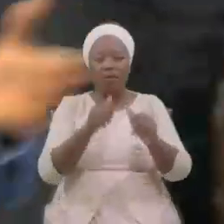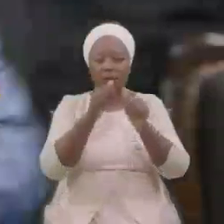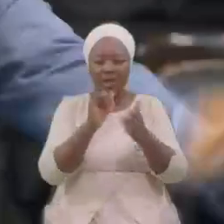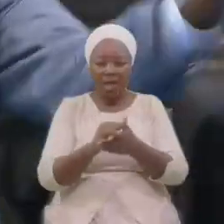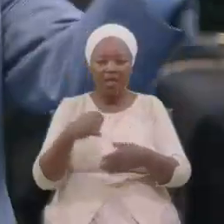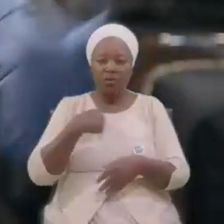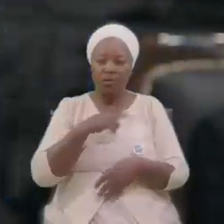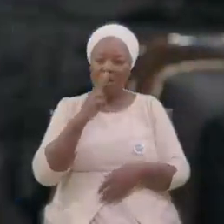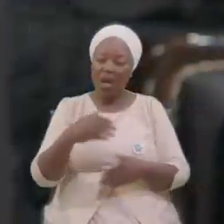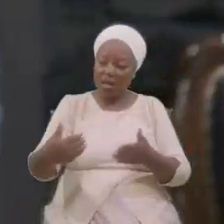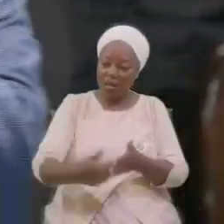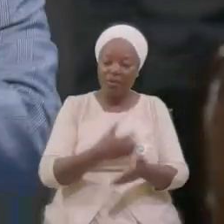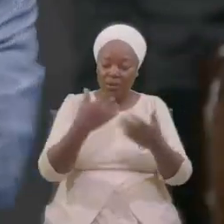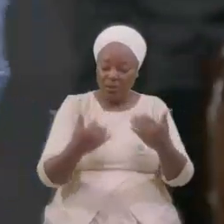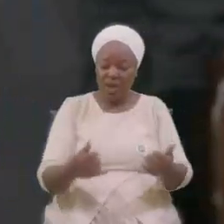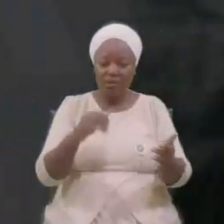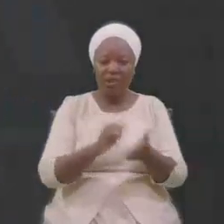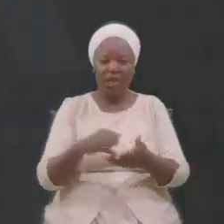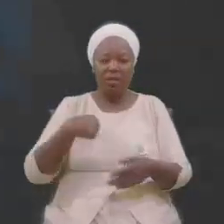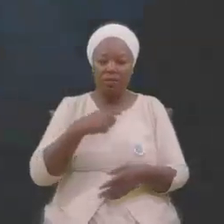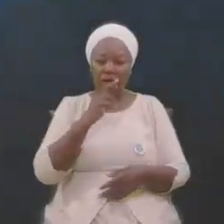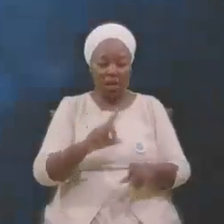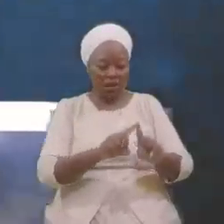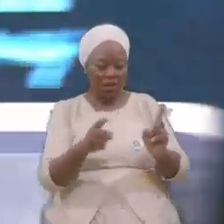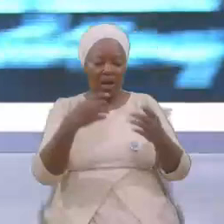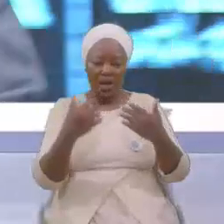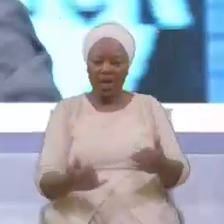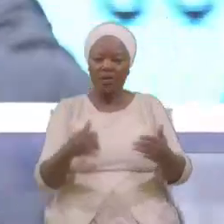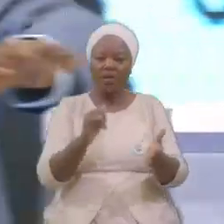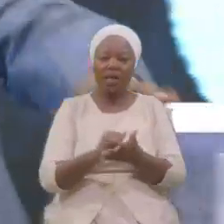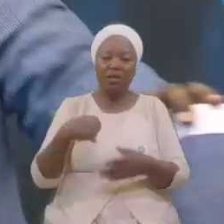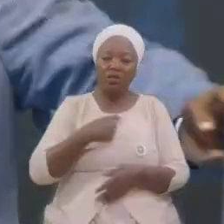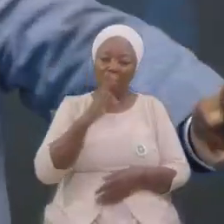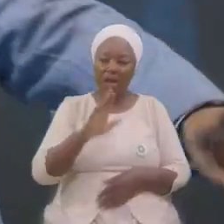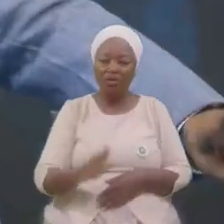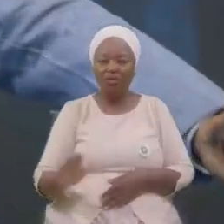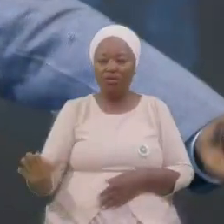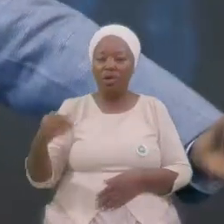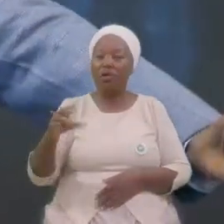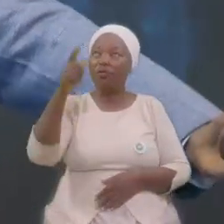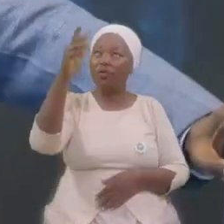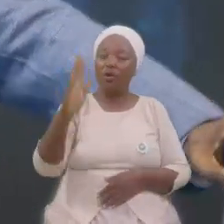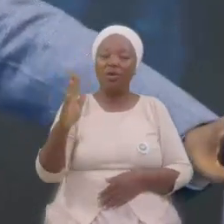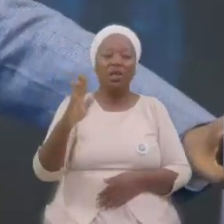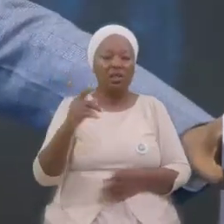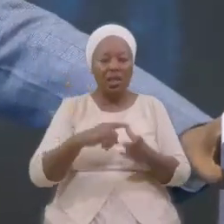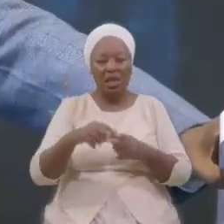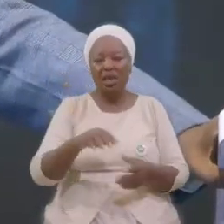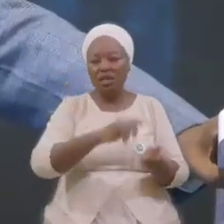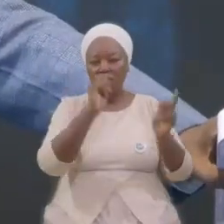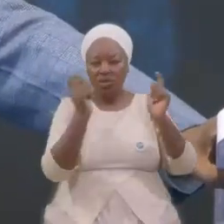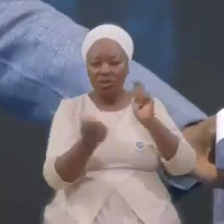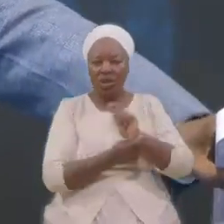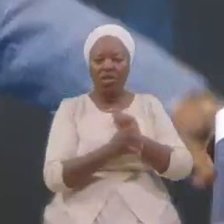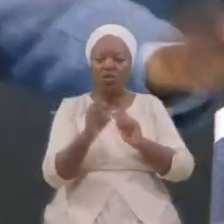new, now that we are different, now that we are children of God, a change so comes